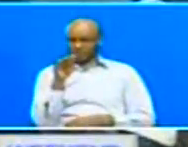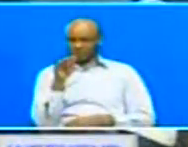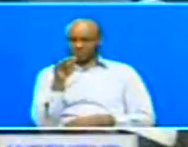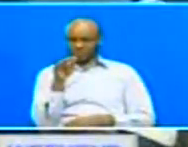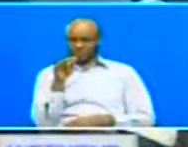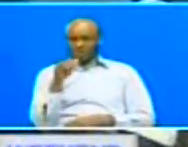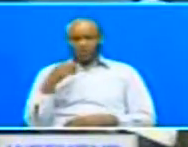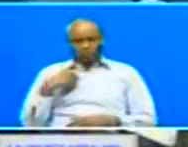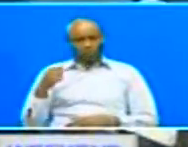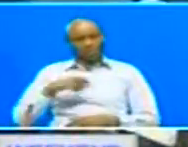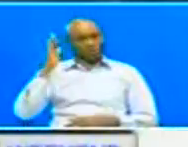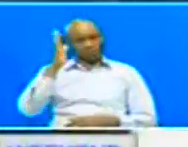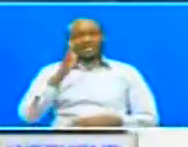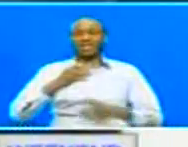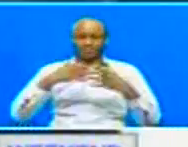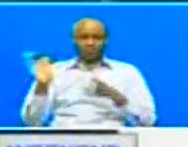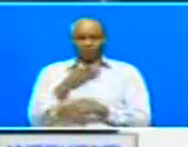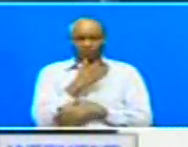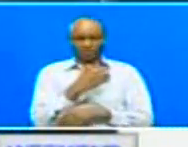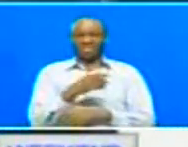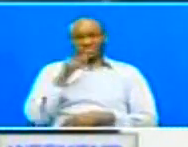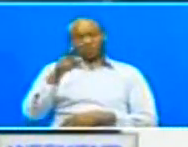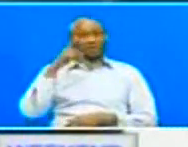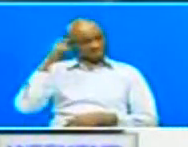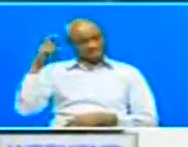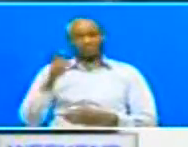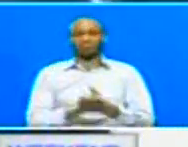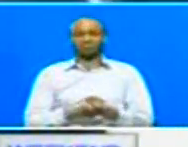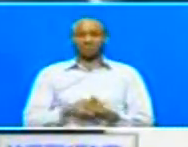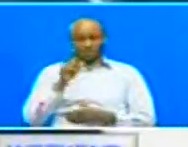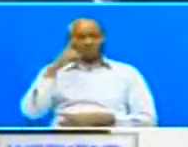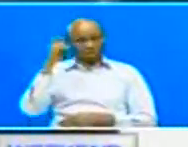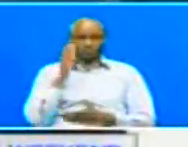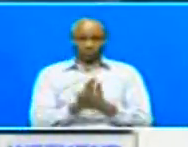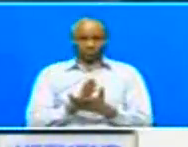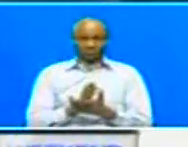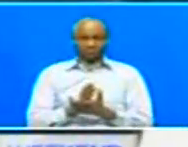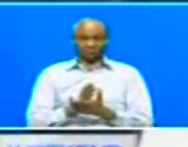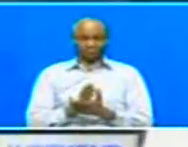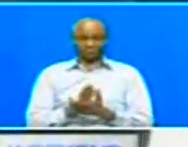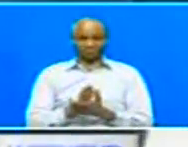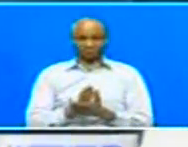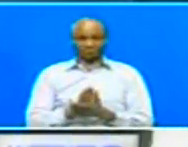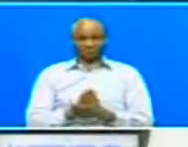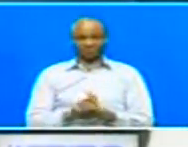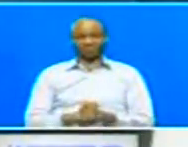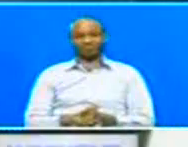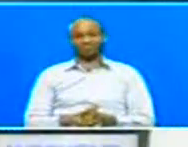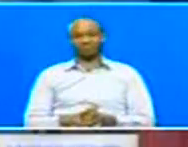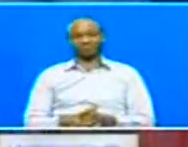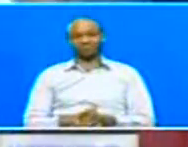We will remove the barriers. Yeah, it was a dream. I'll let it stay a dream. Jerry Mutura reporting for Mock the